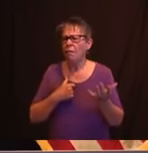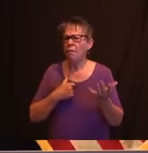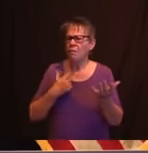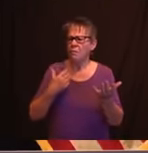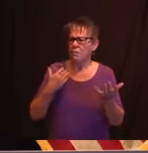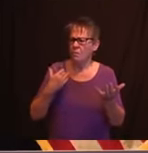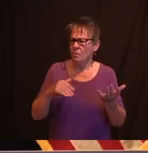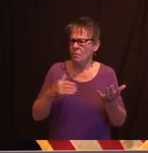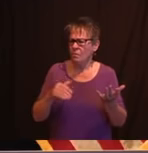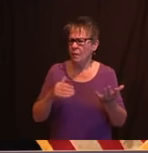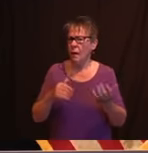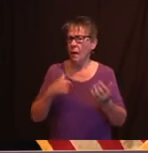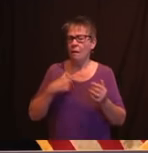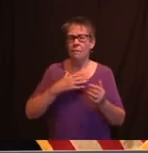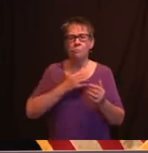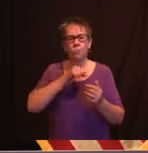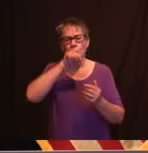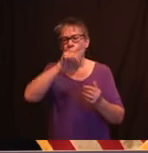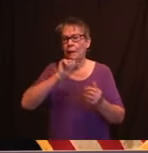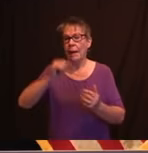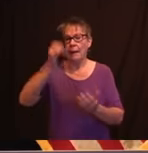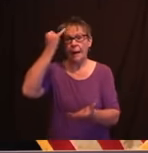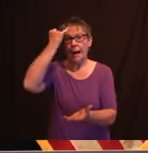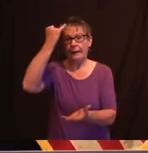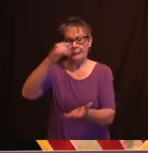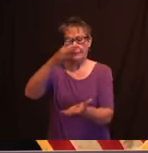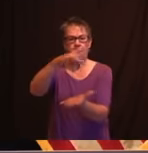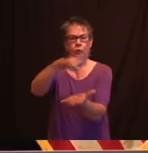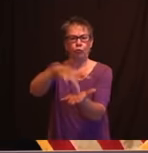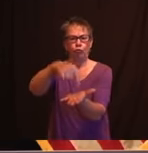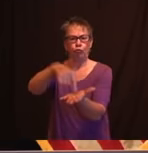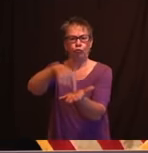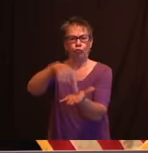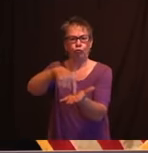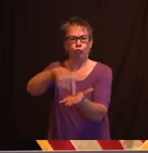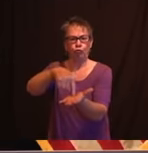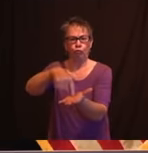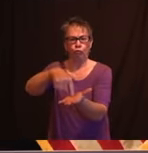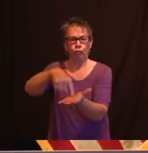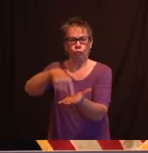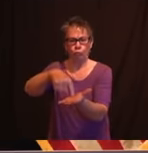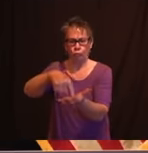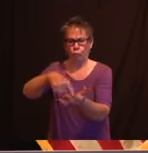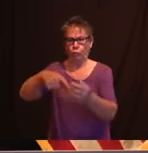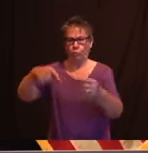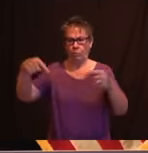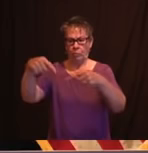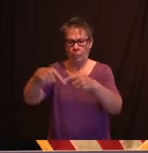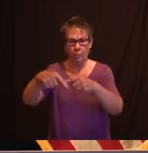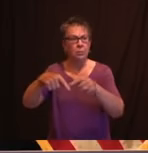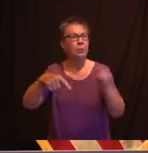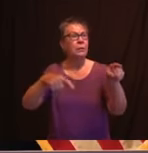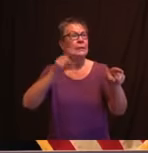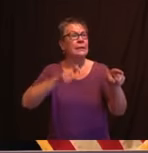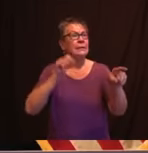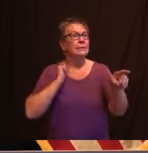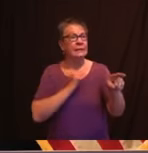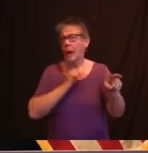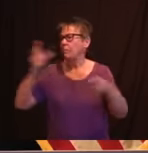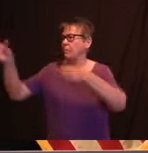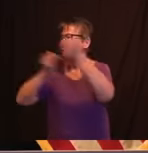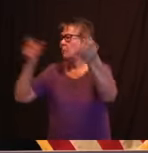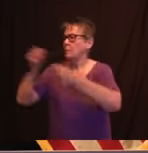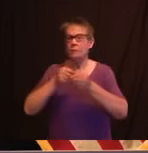Pat oversees at the Rock, where we're headed in a few minutes. And then beyond that, maybe Judy ask you to weigh in